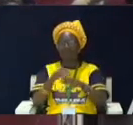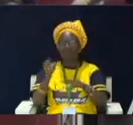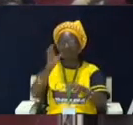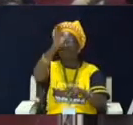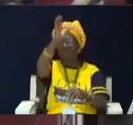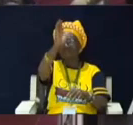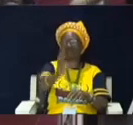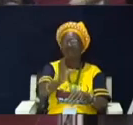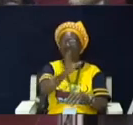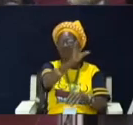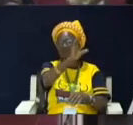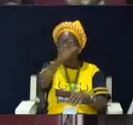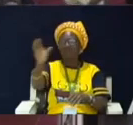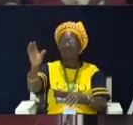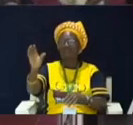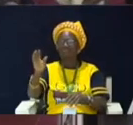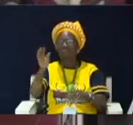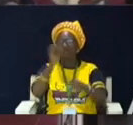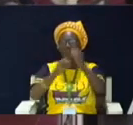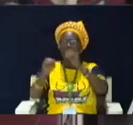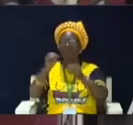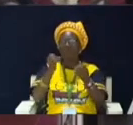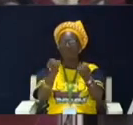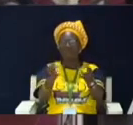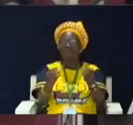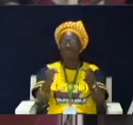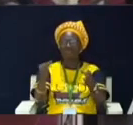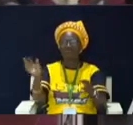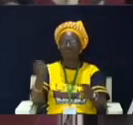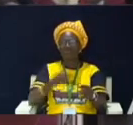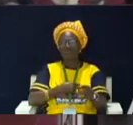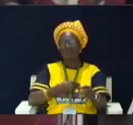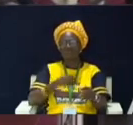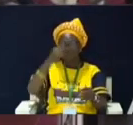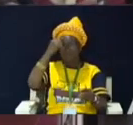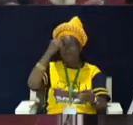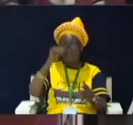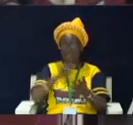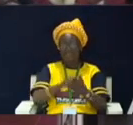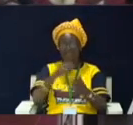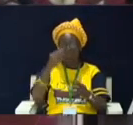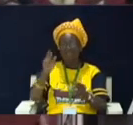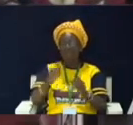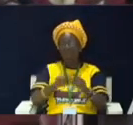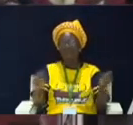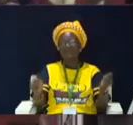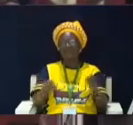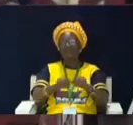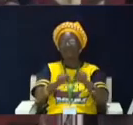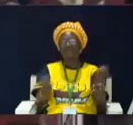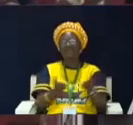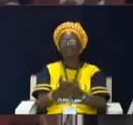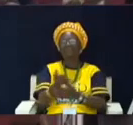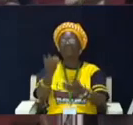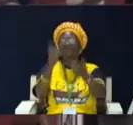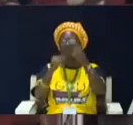Oh, many of us think the breakthrough came on the resurrection morning.